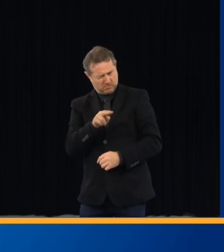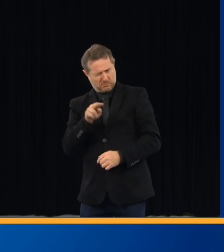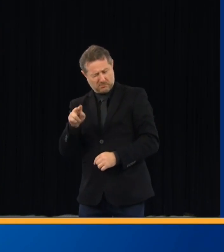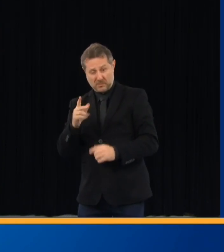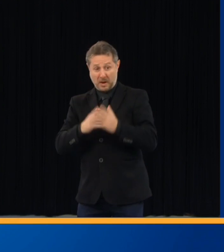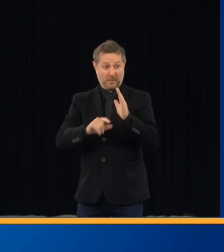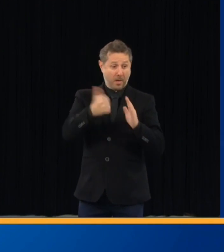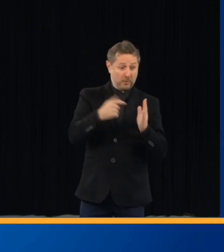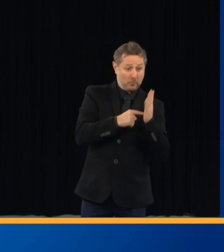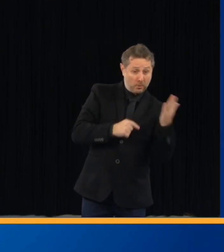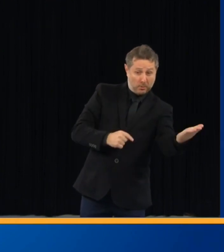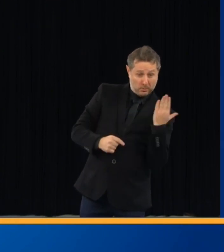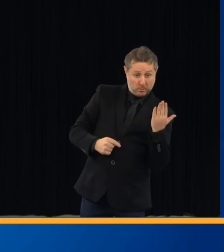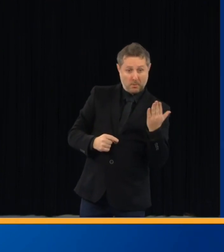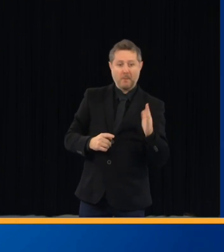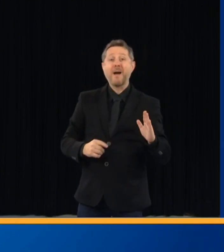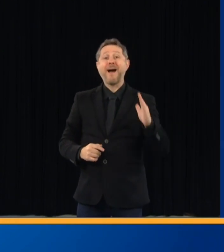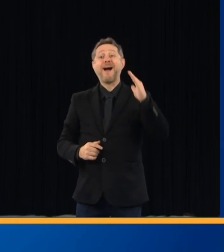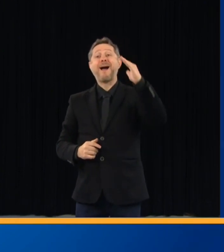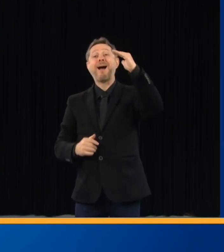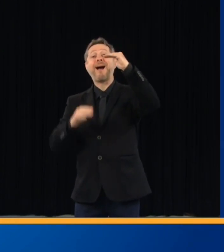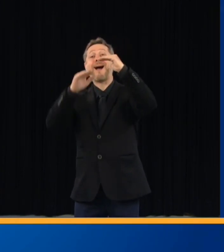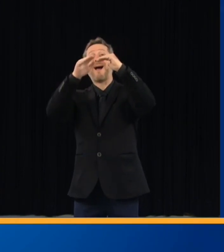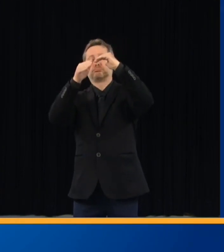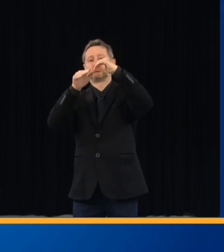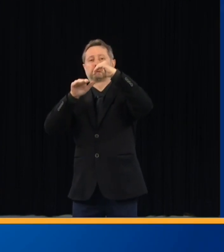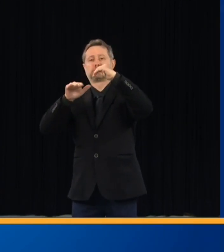out, but flattening out for a period of time.